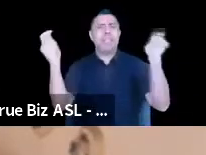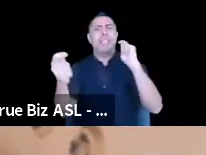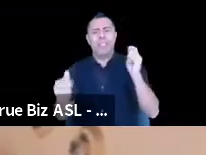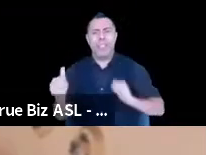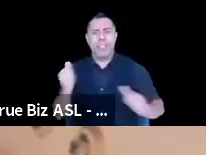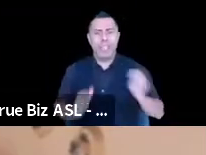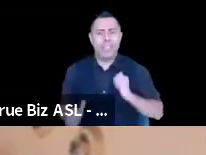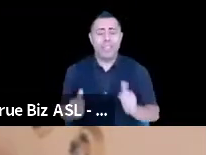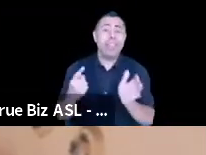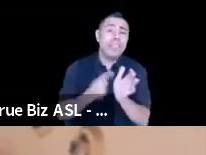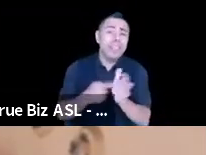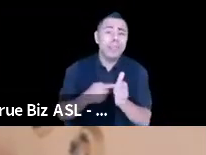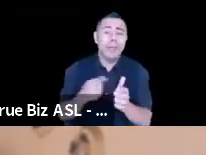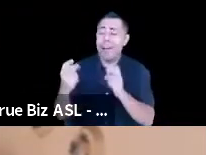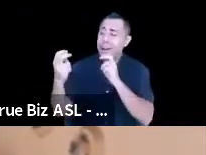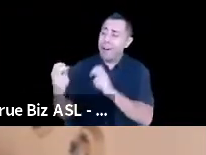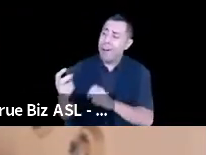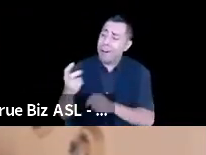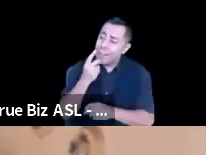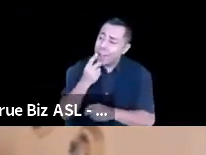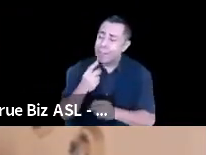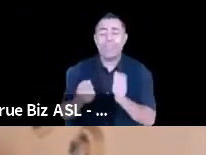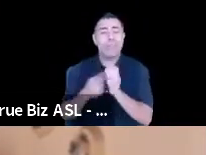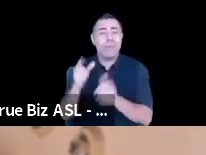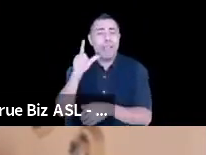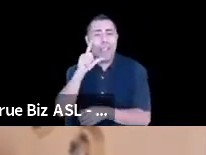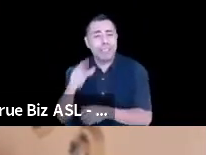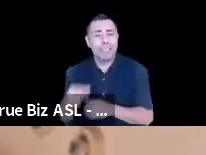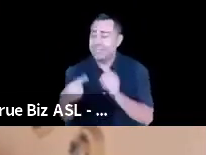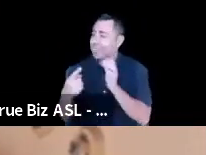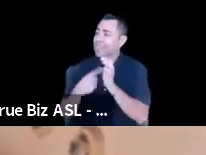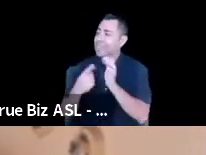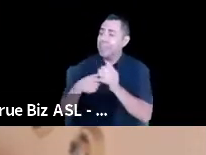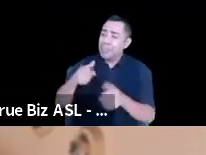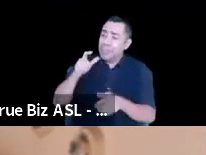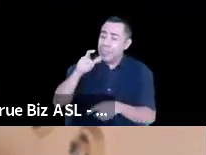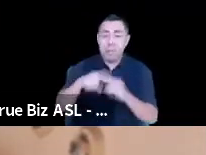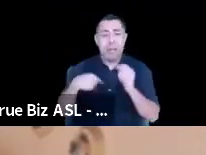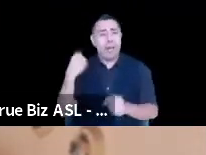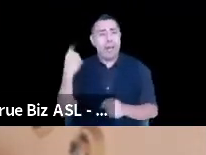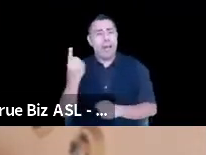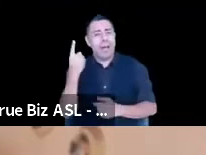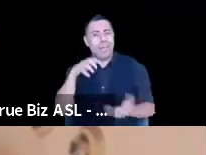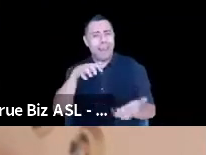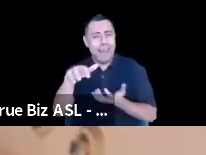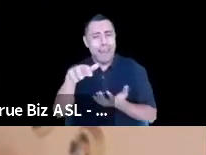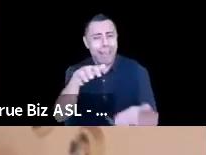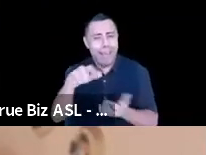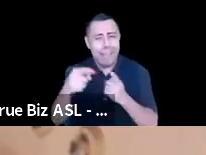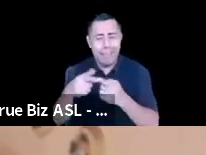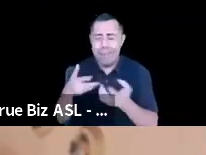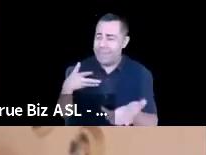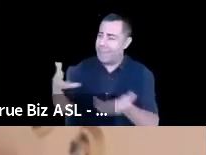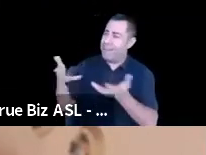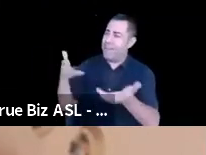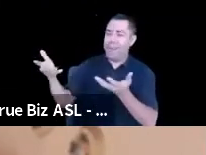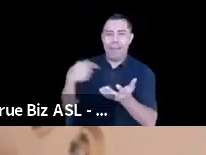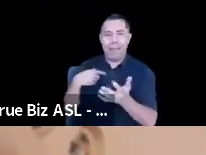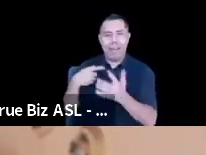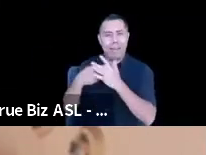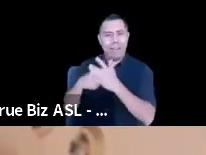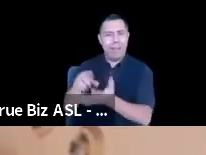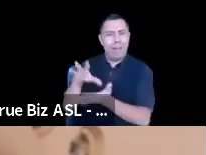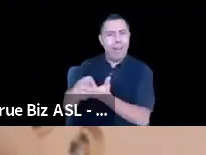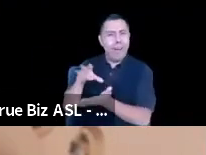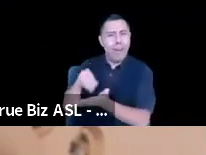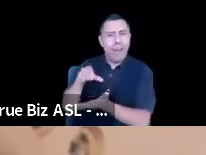or drinks, but it was always with a lot of laughs, and I was starting to learn from her, really, how to lead from